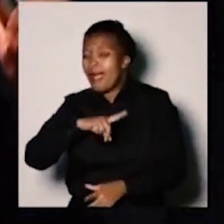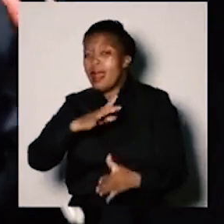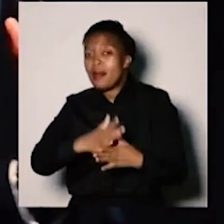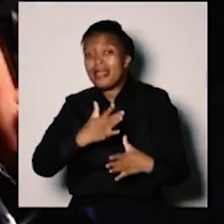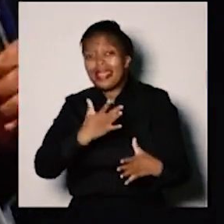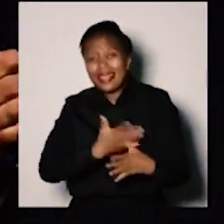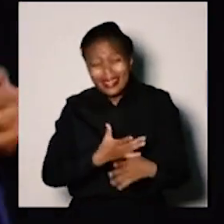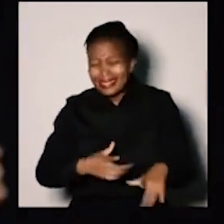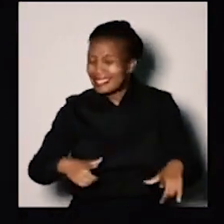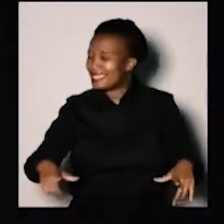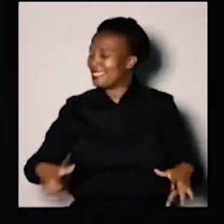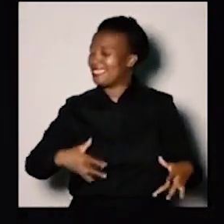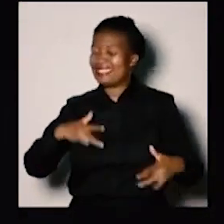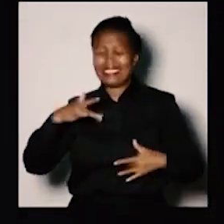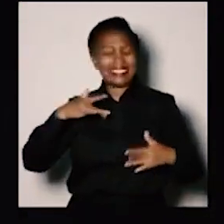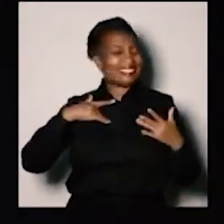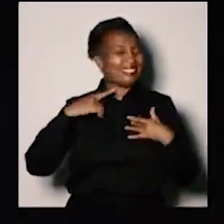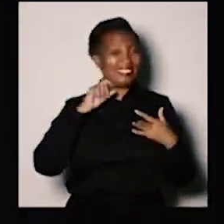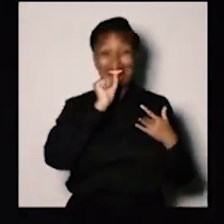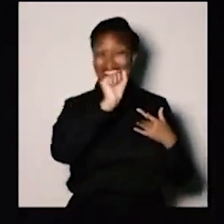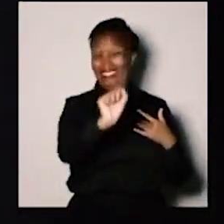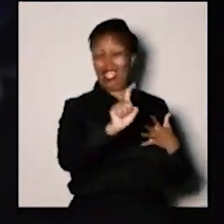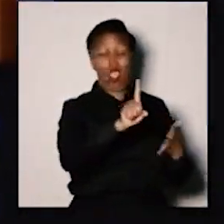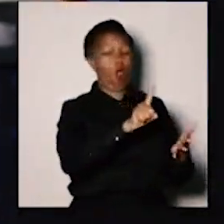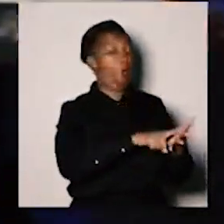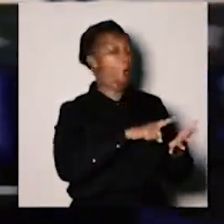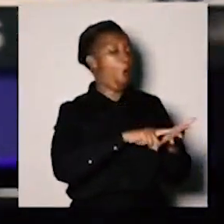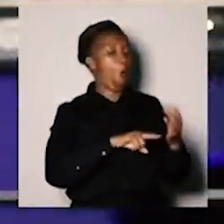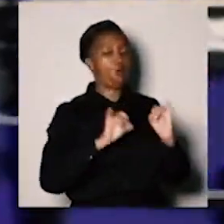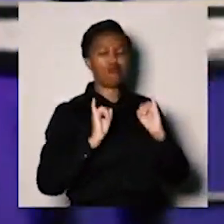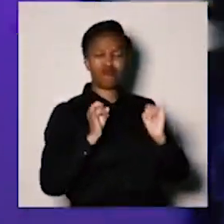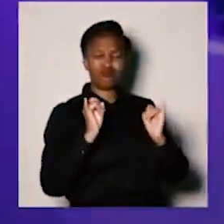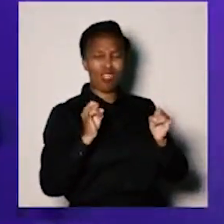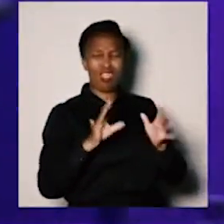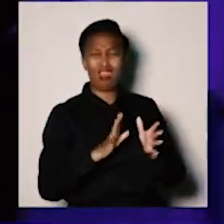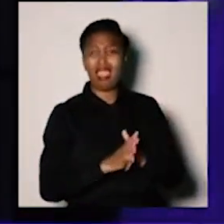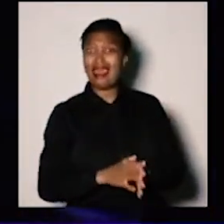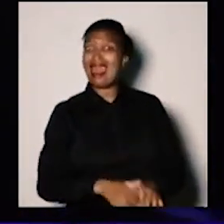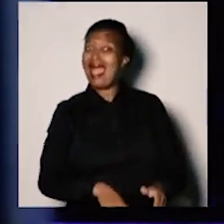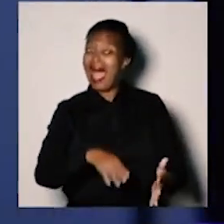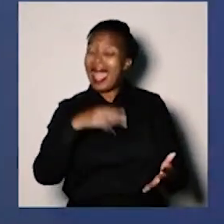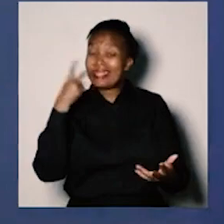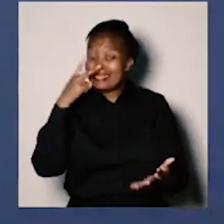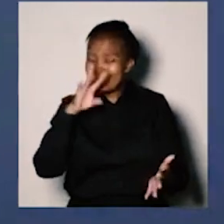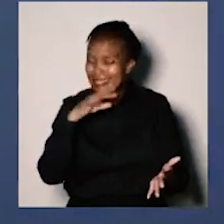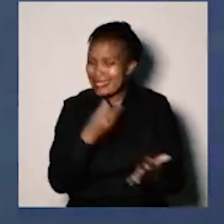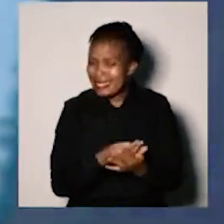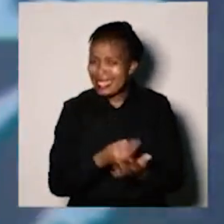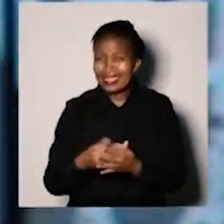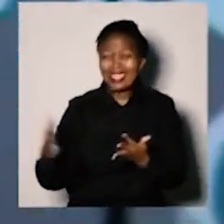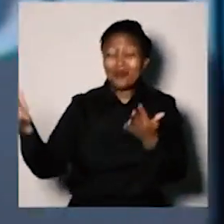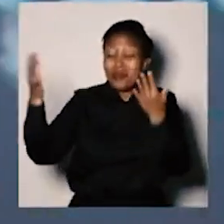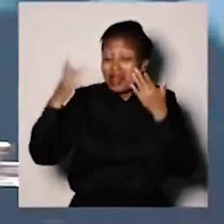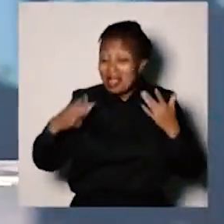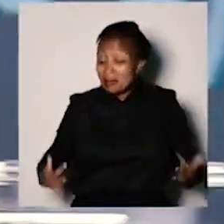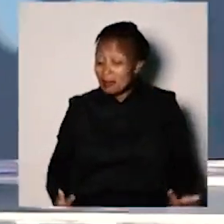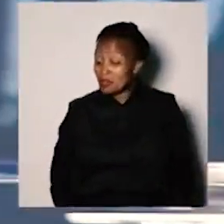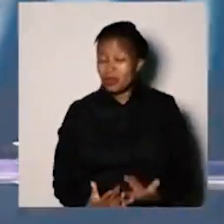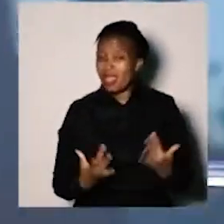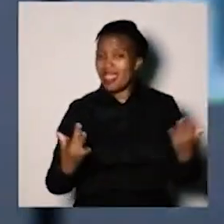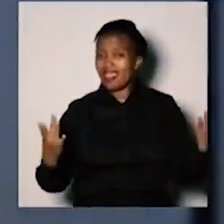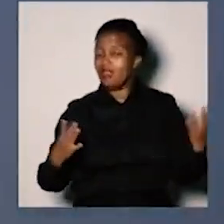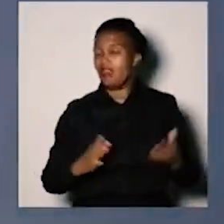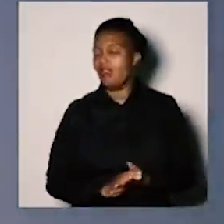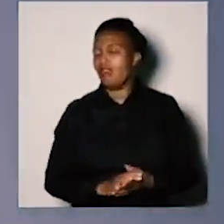living like the way I was living. And from the way they're living, Kiabona, they're going to come here. He became an intercessor. Hell is